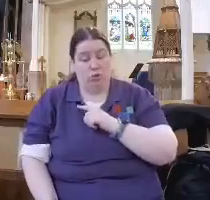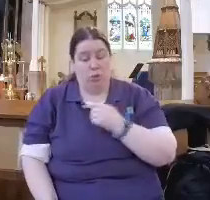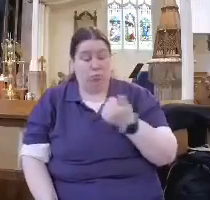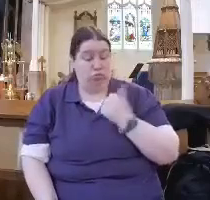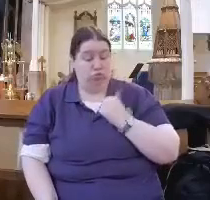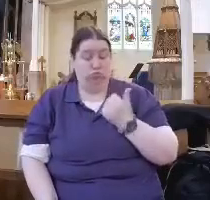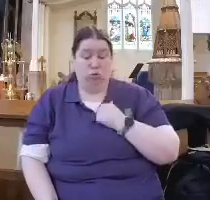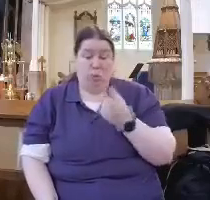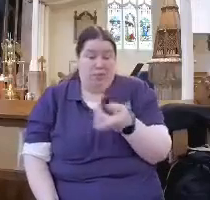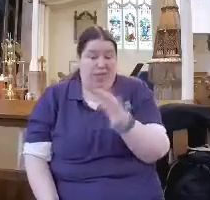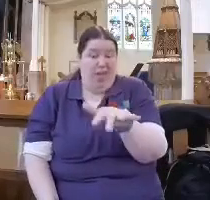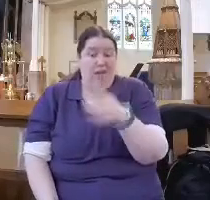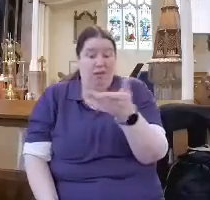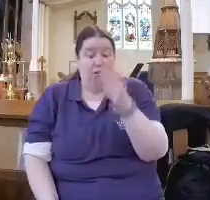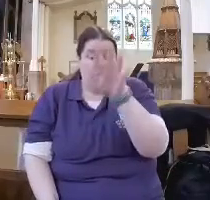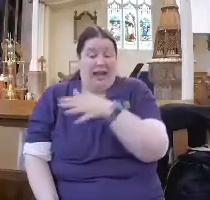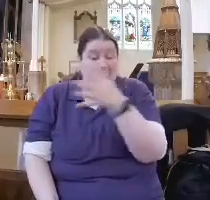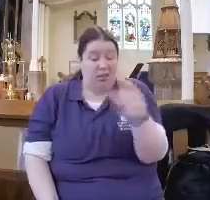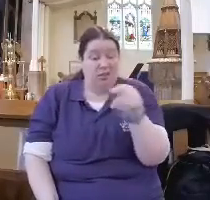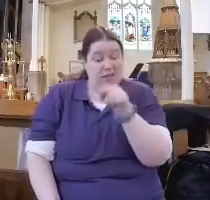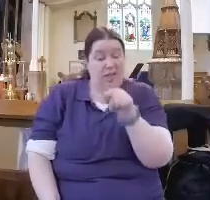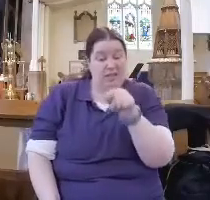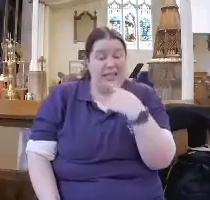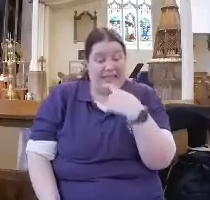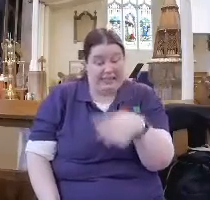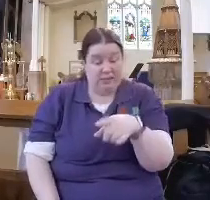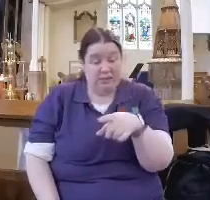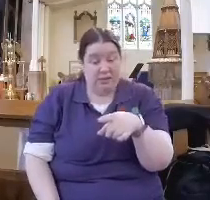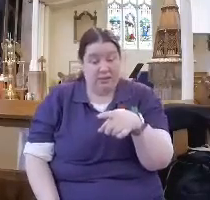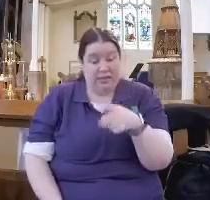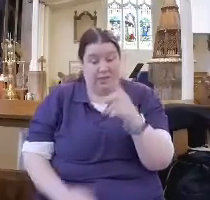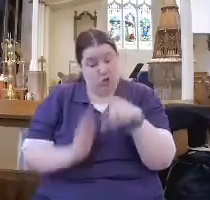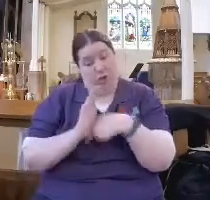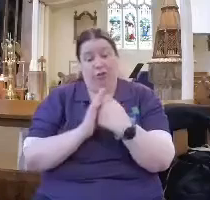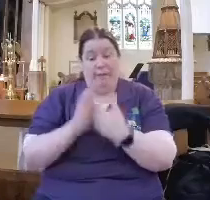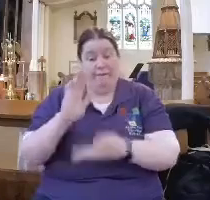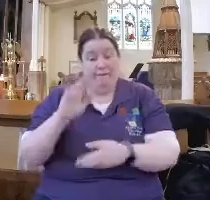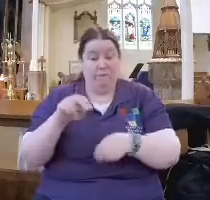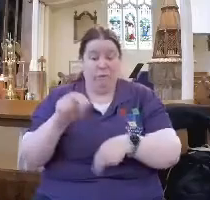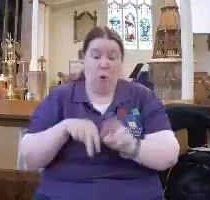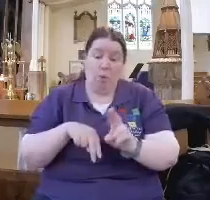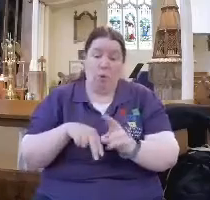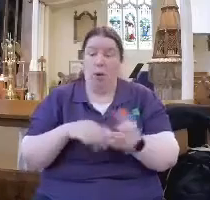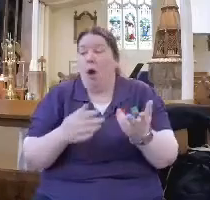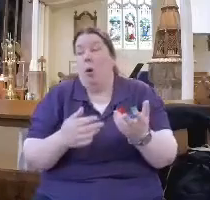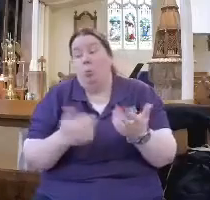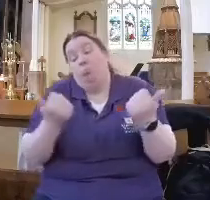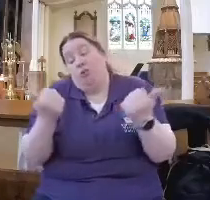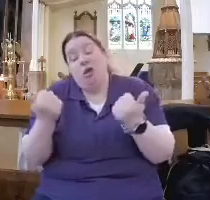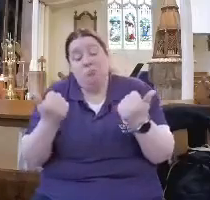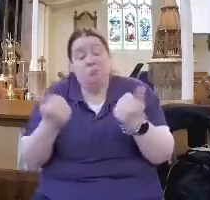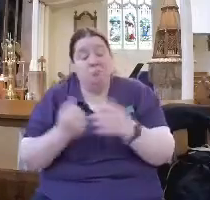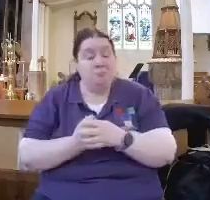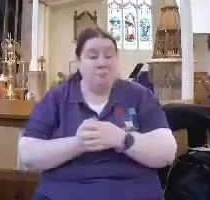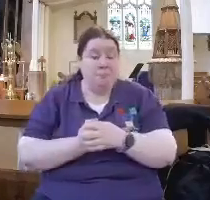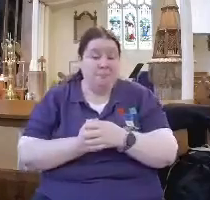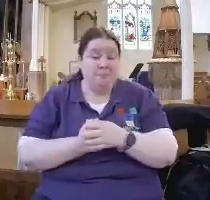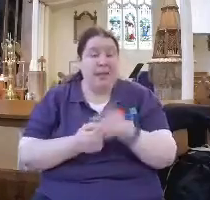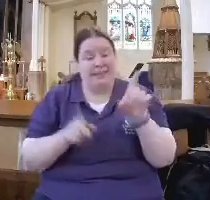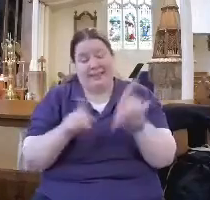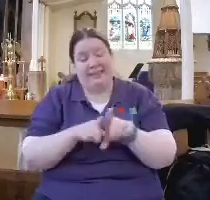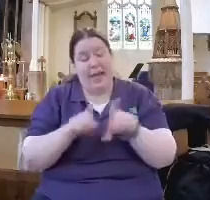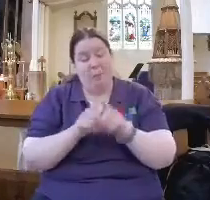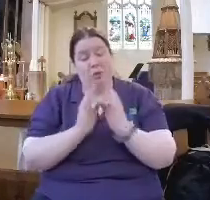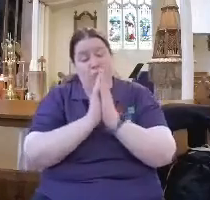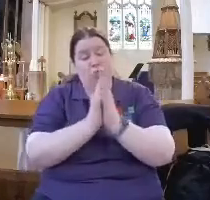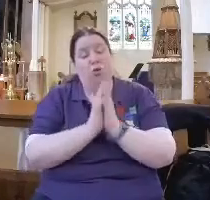is, it's in my timetable, I do it. And so it is with our prayer time